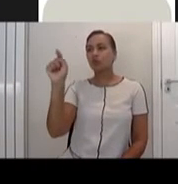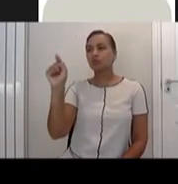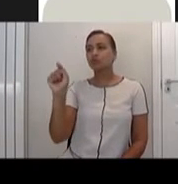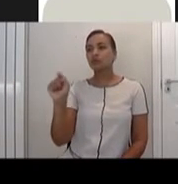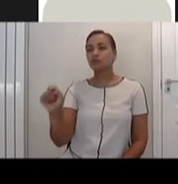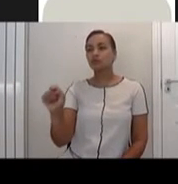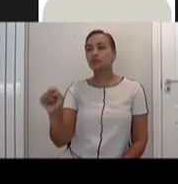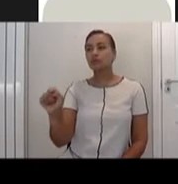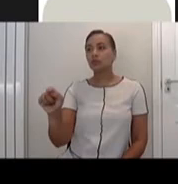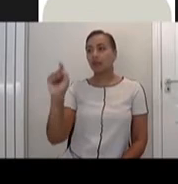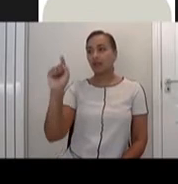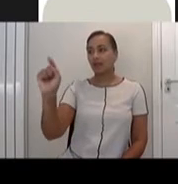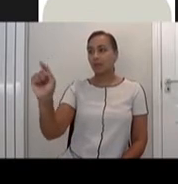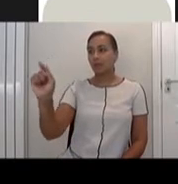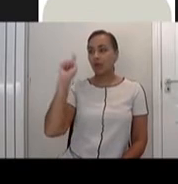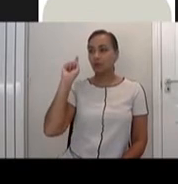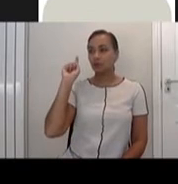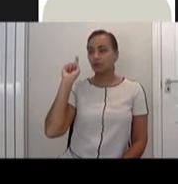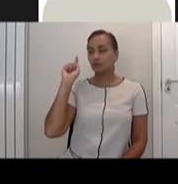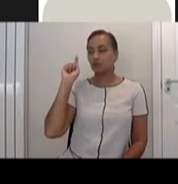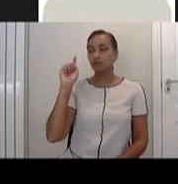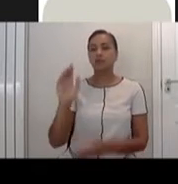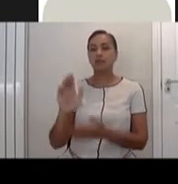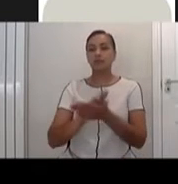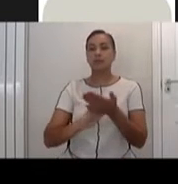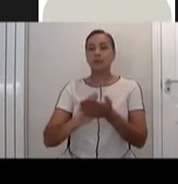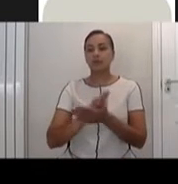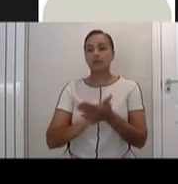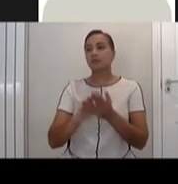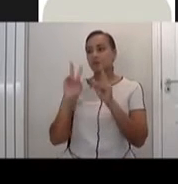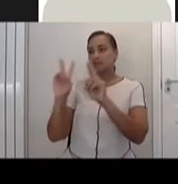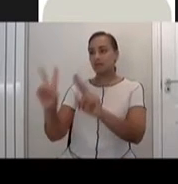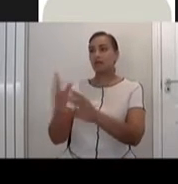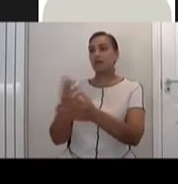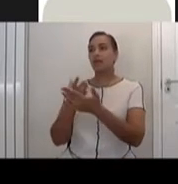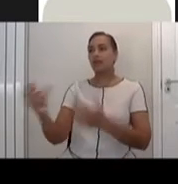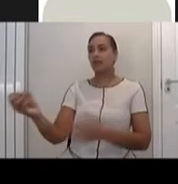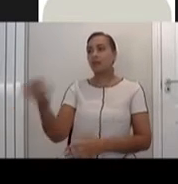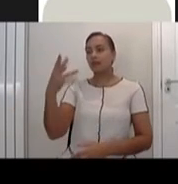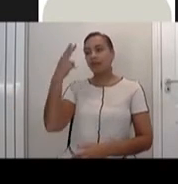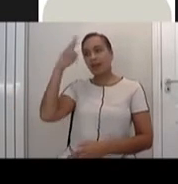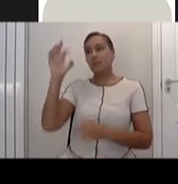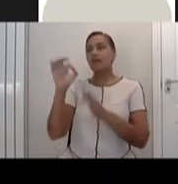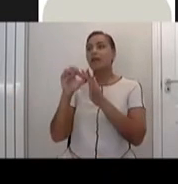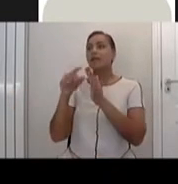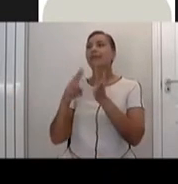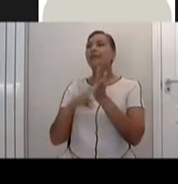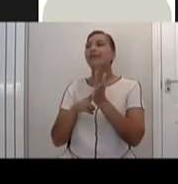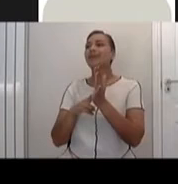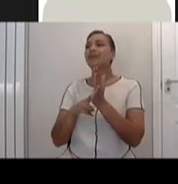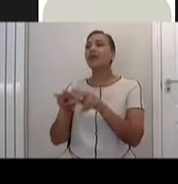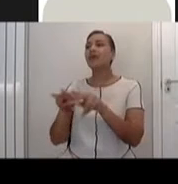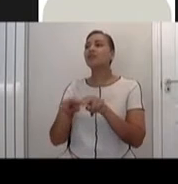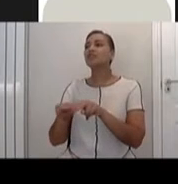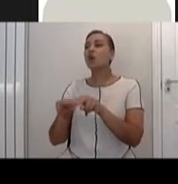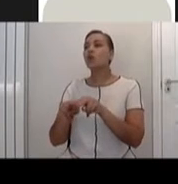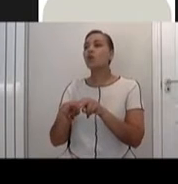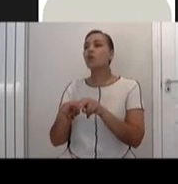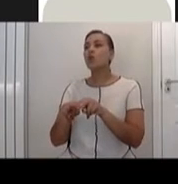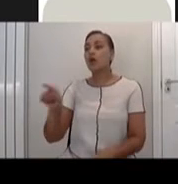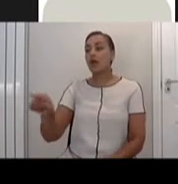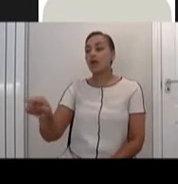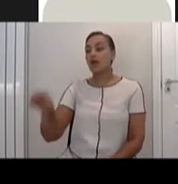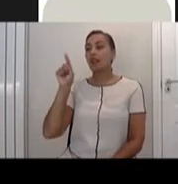you click onto that box with the little dots, you'll see something called pin video. So if you click